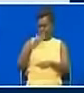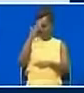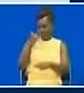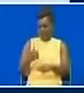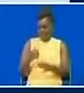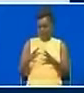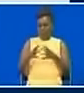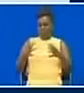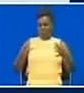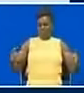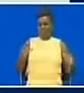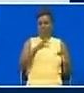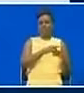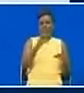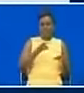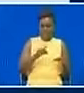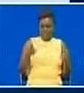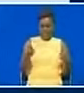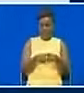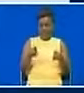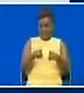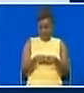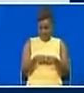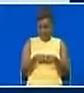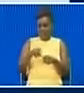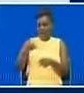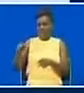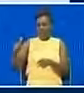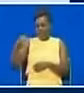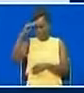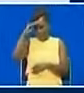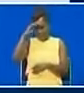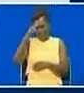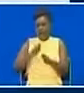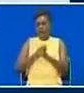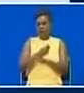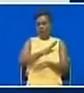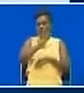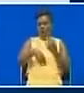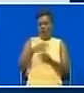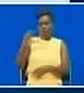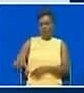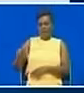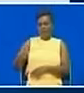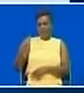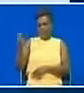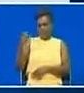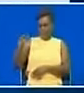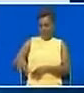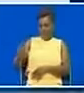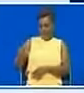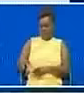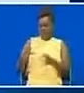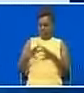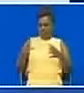in the spirits category, recovery of Senator brand in Kenya, and innovation across all markets. The Kenya market's headline revenue